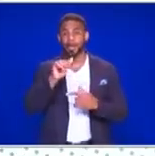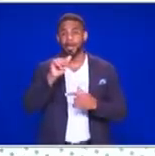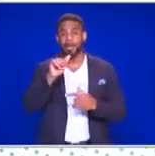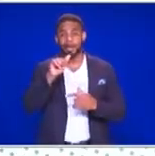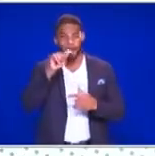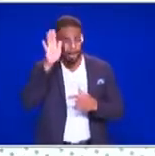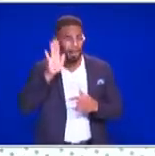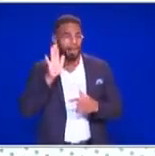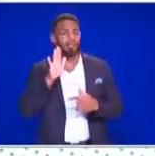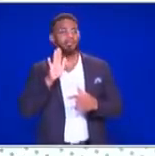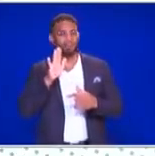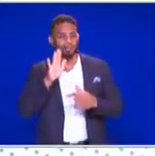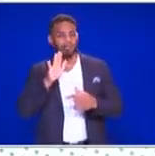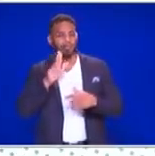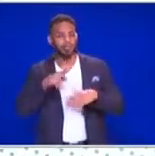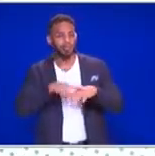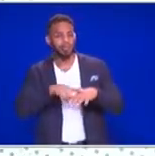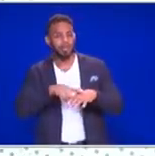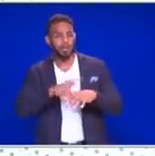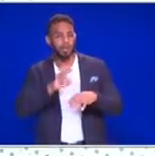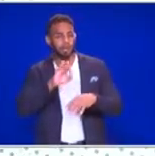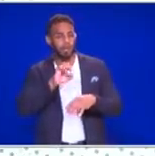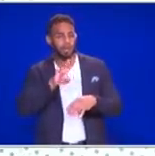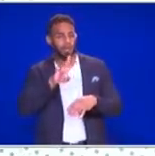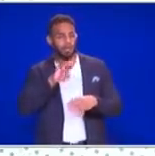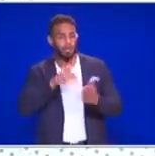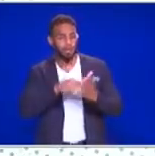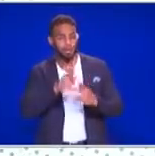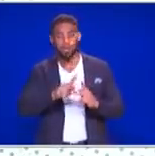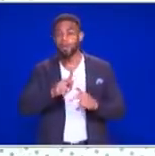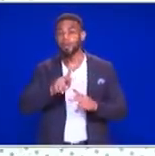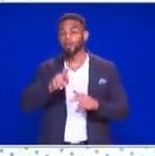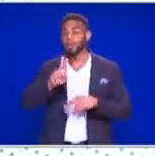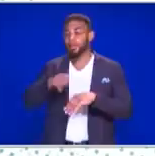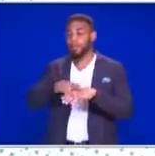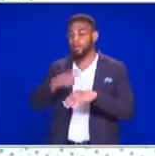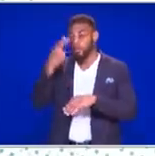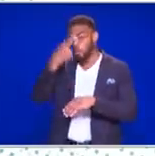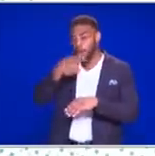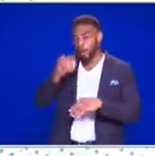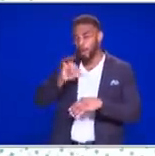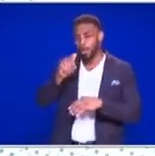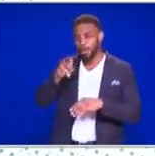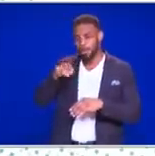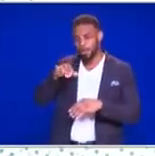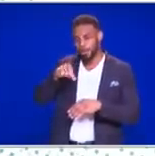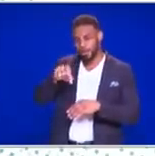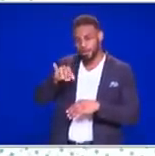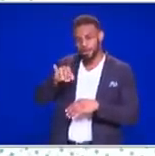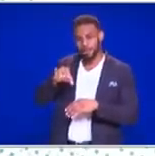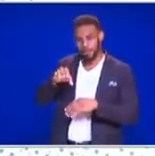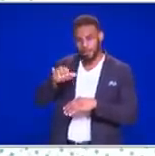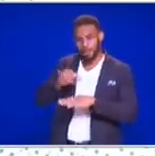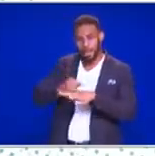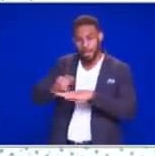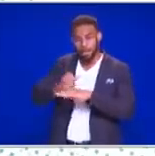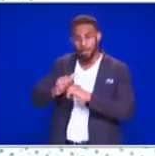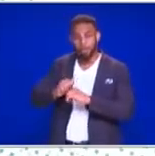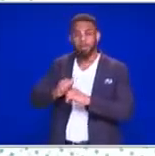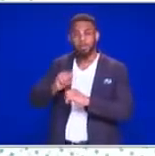group with 9.7 million people, and the Native Hawaiian and other Pacific Islander alone or in combination group